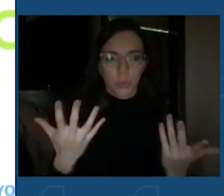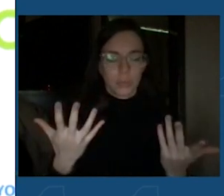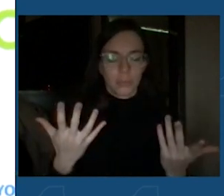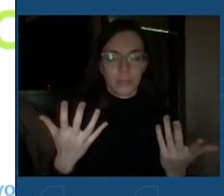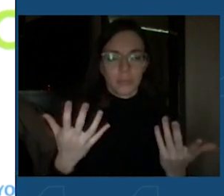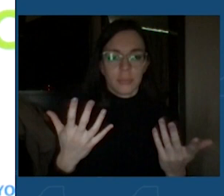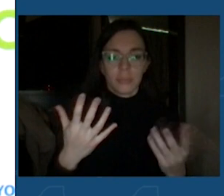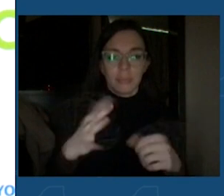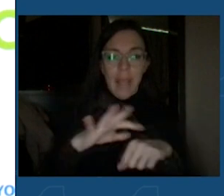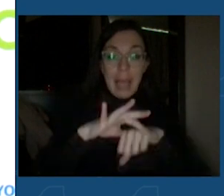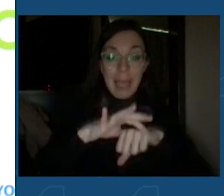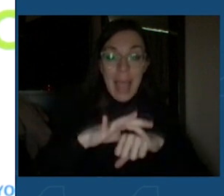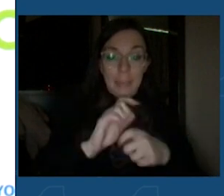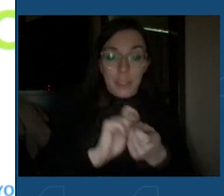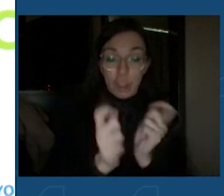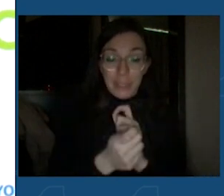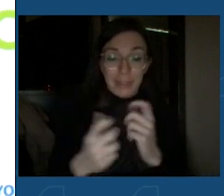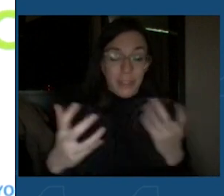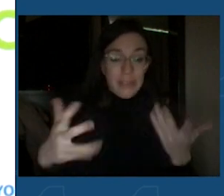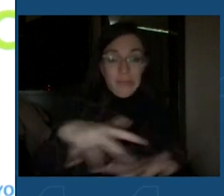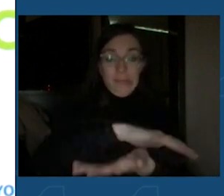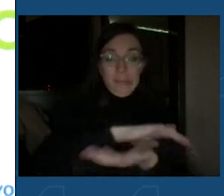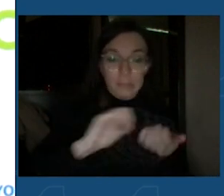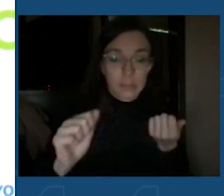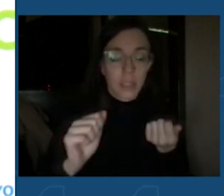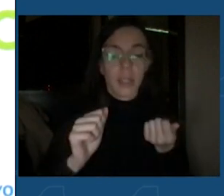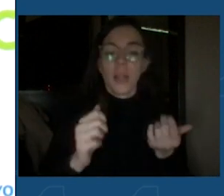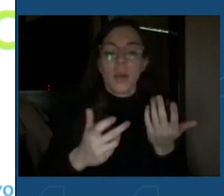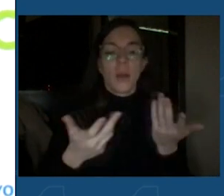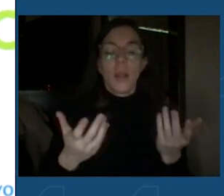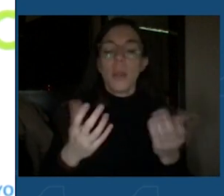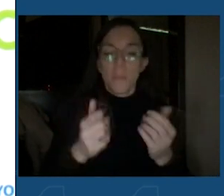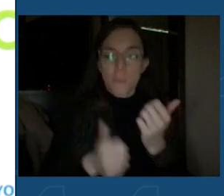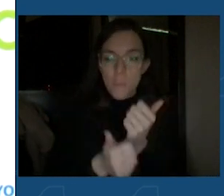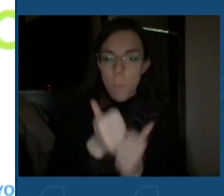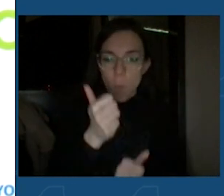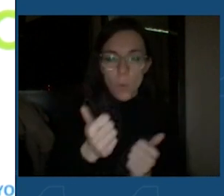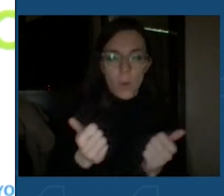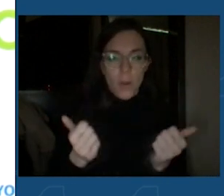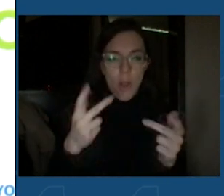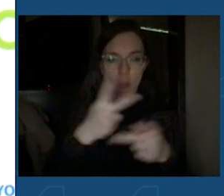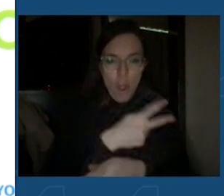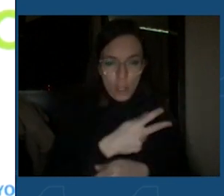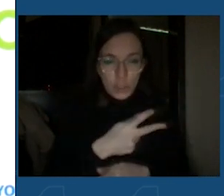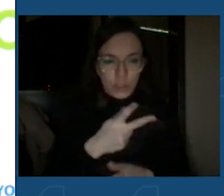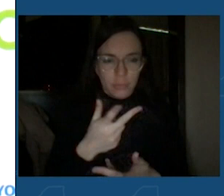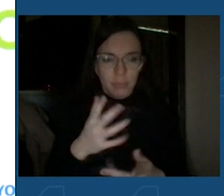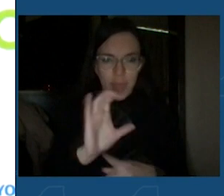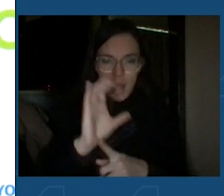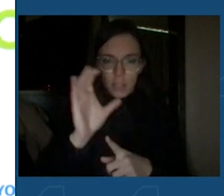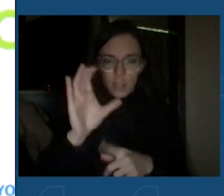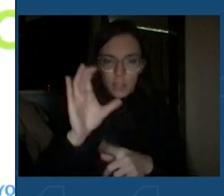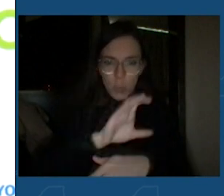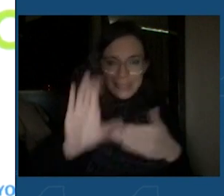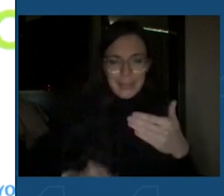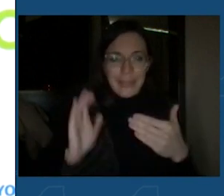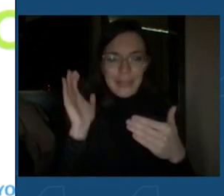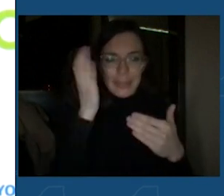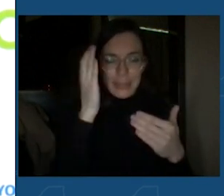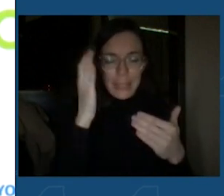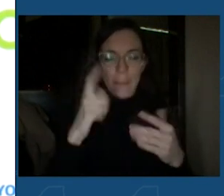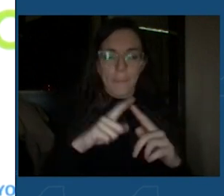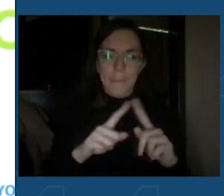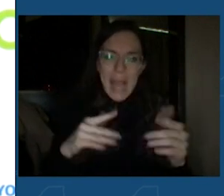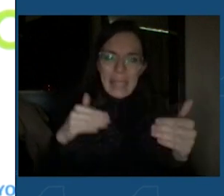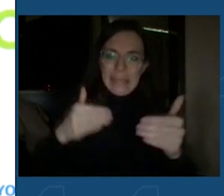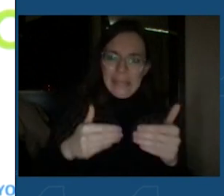more harsh these consequences seem to be, but the steeper the cuts need to be because we're running